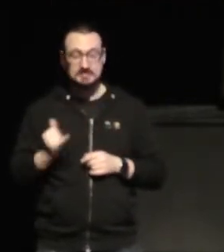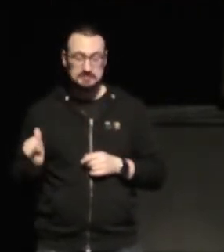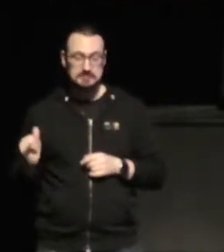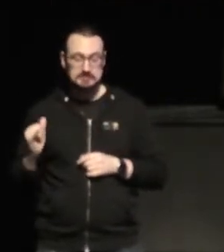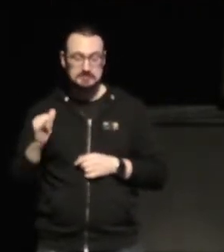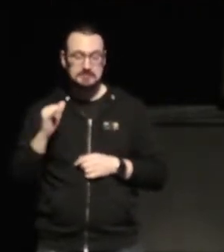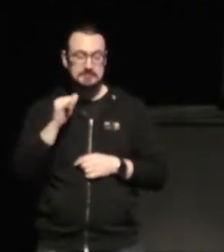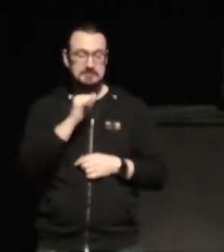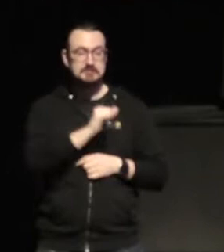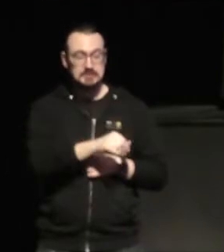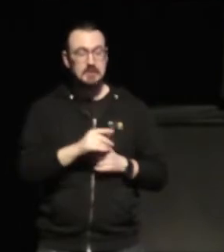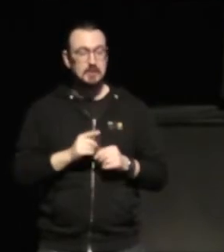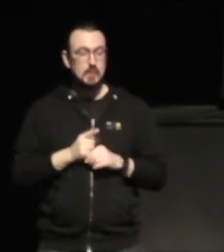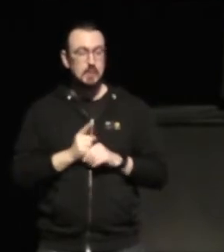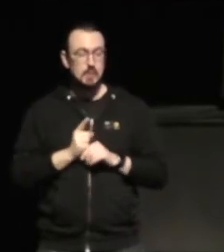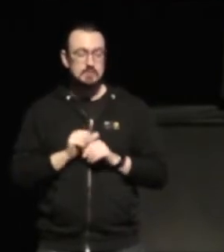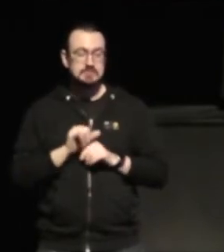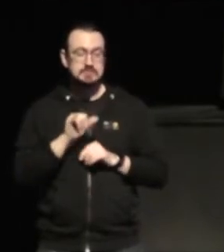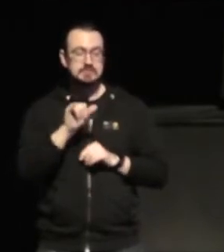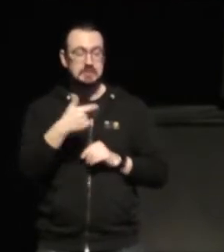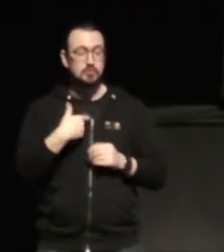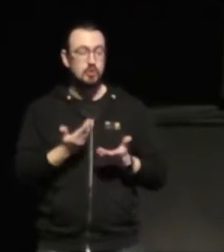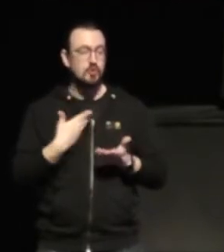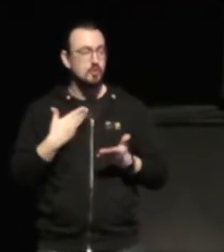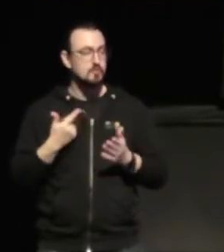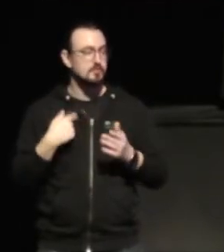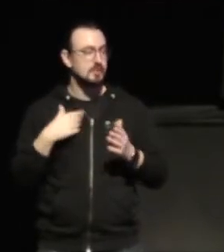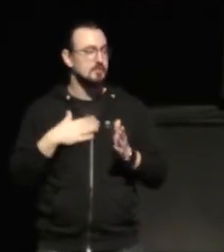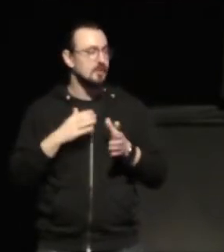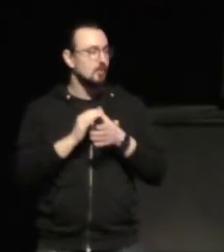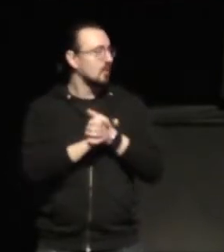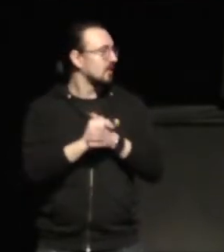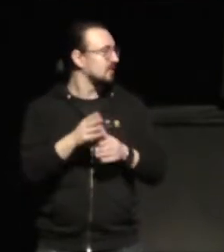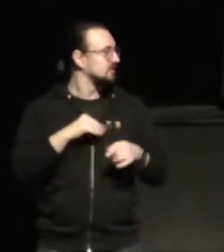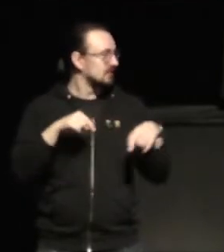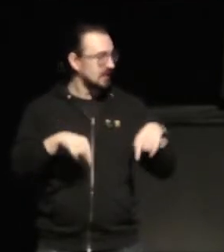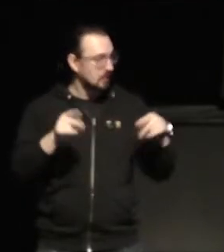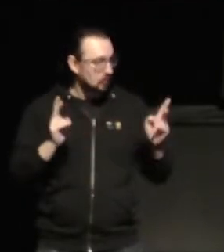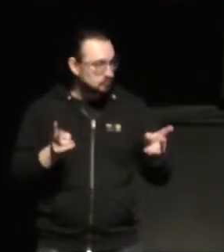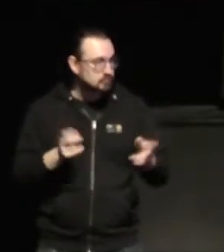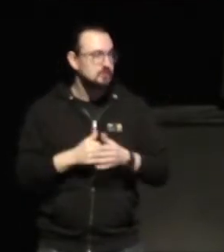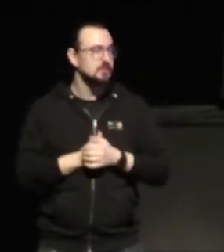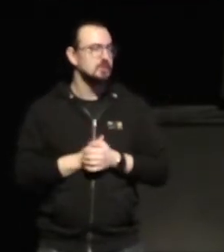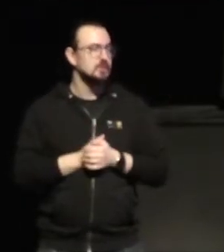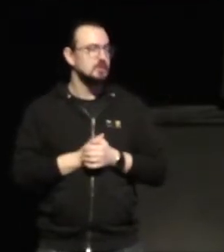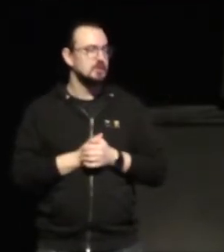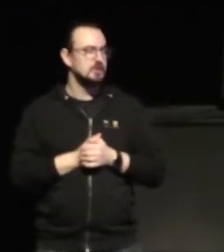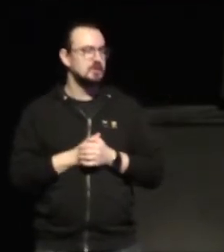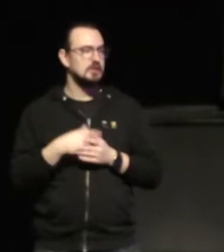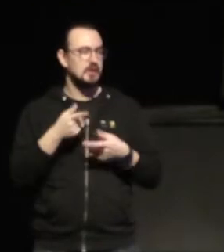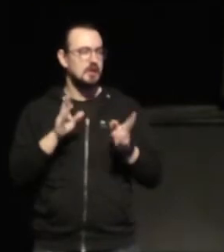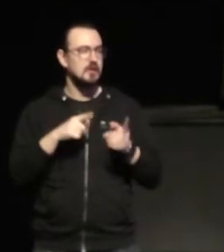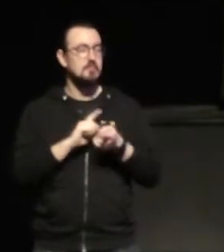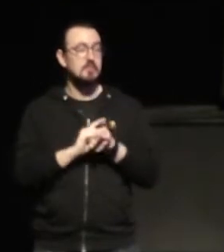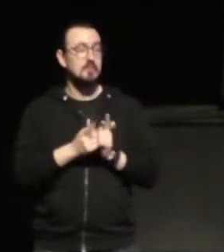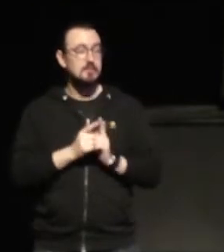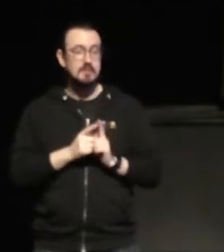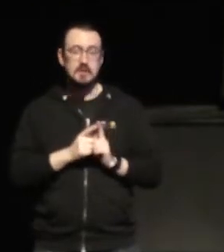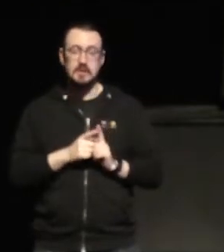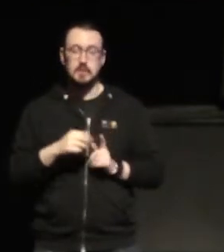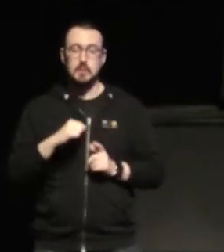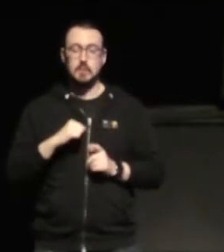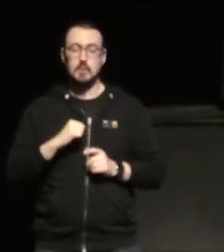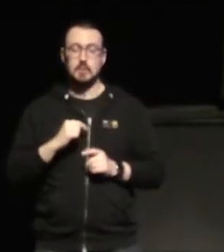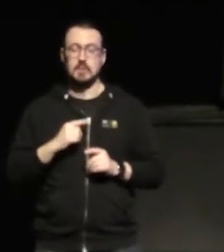around. I came with my colleague, she's there. And yes, it's been a pleasure since